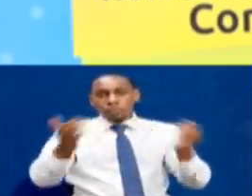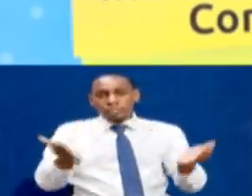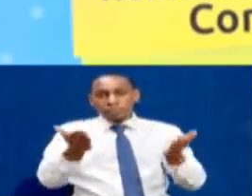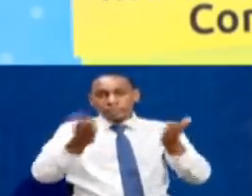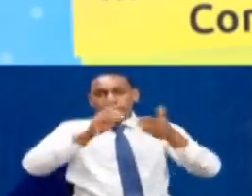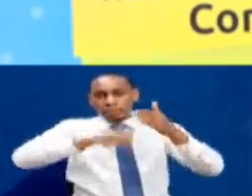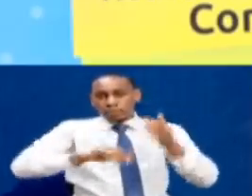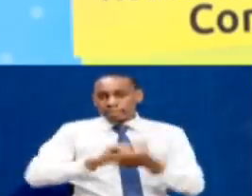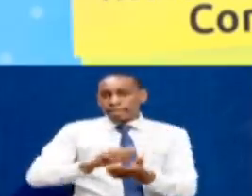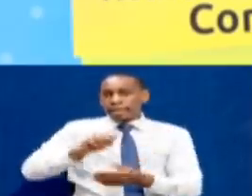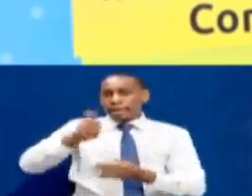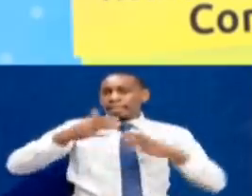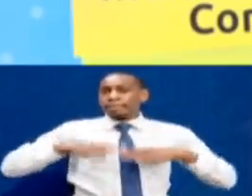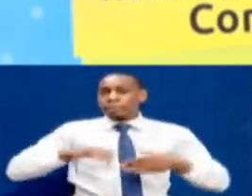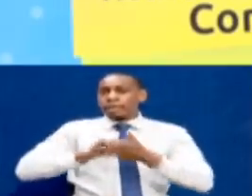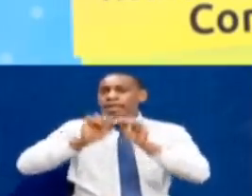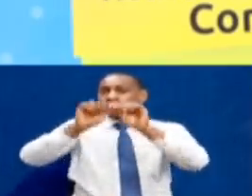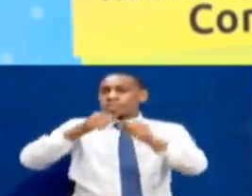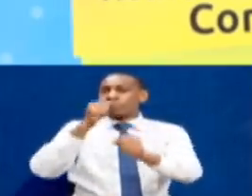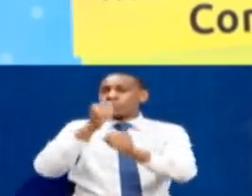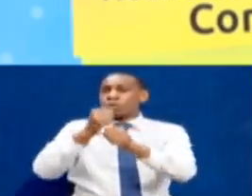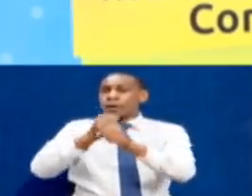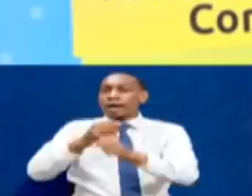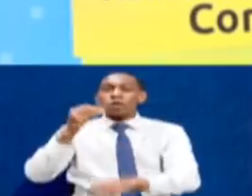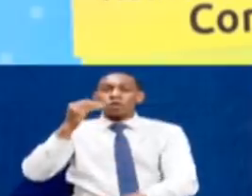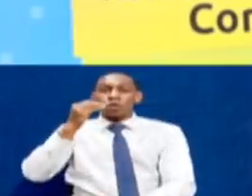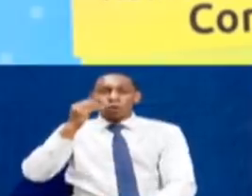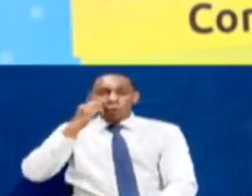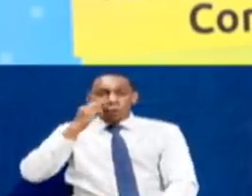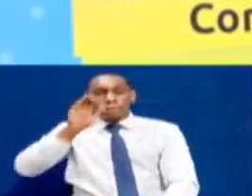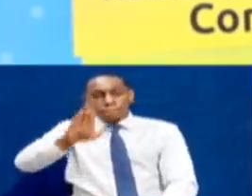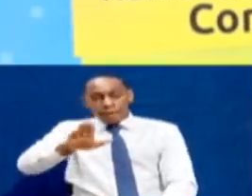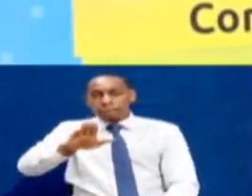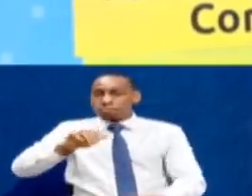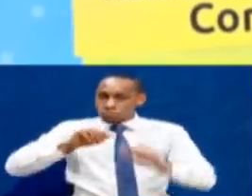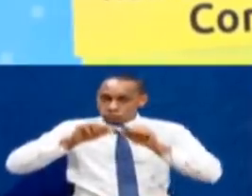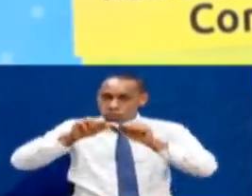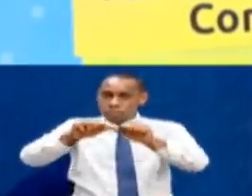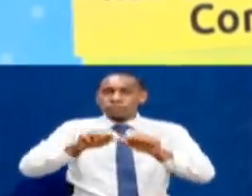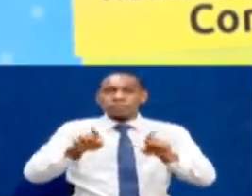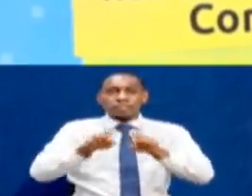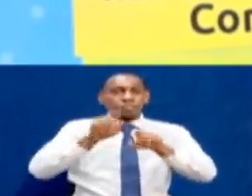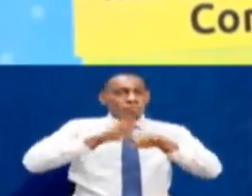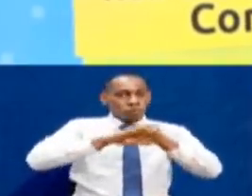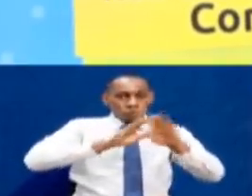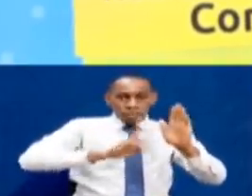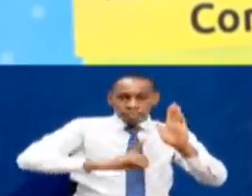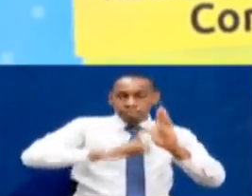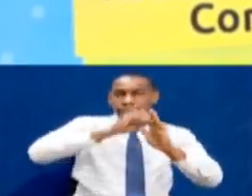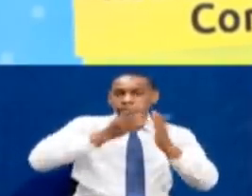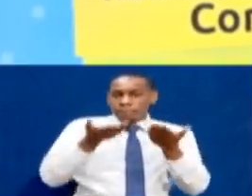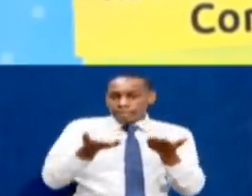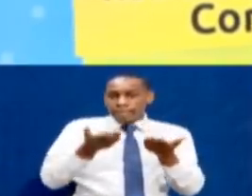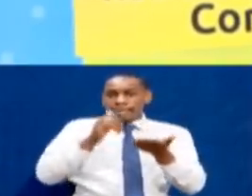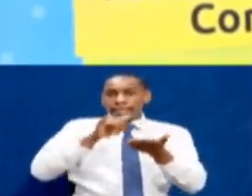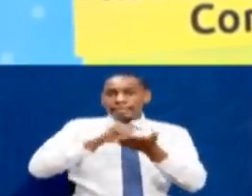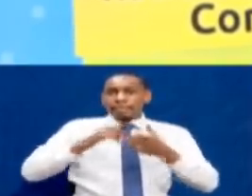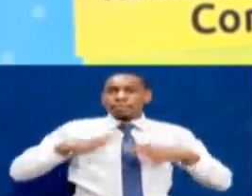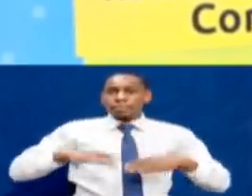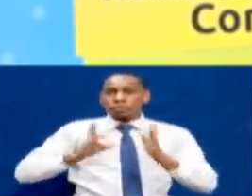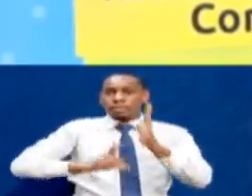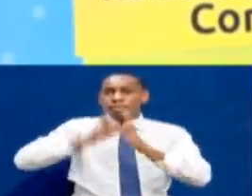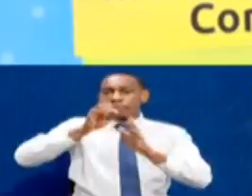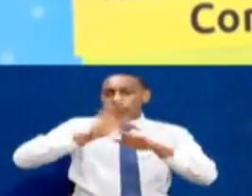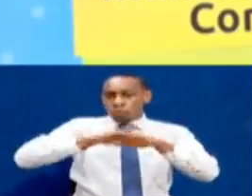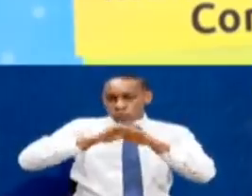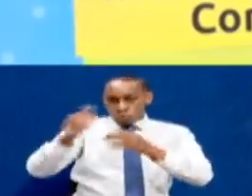encourage those who can to work from home. And I think there is a good development here where some people have developed such